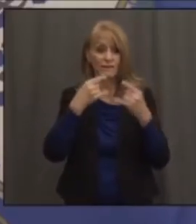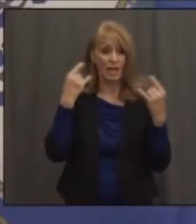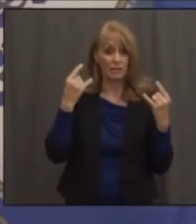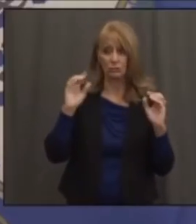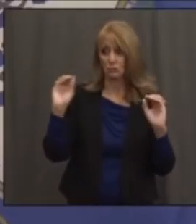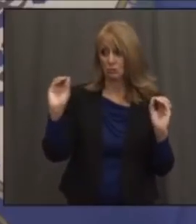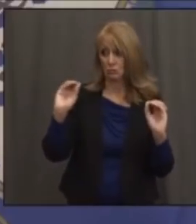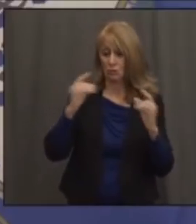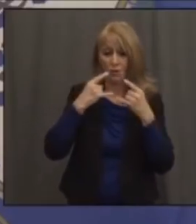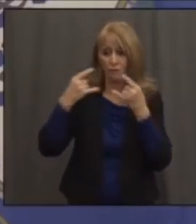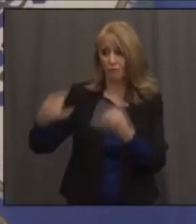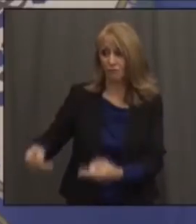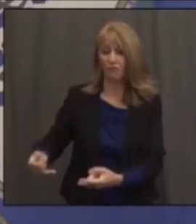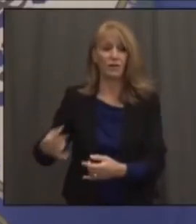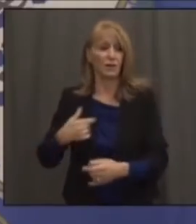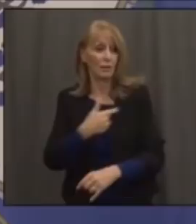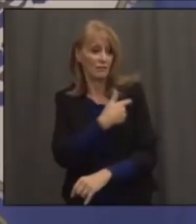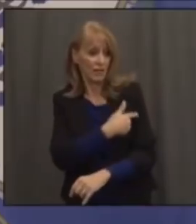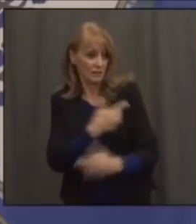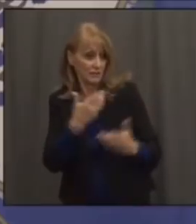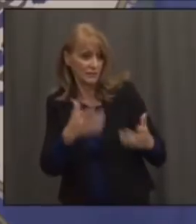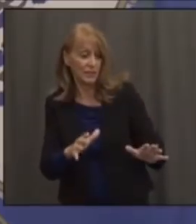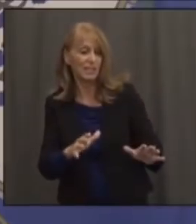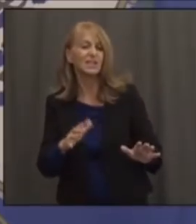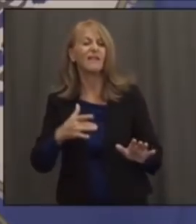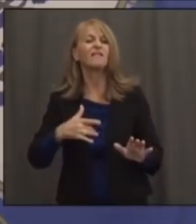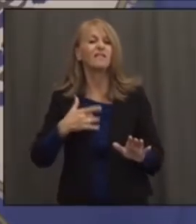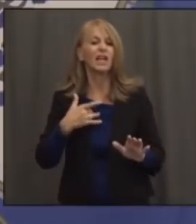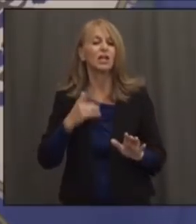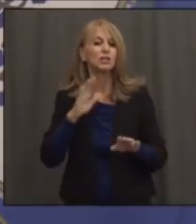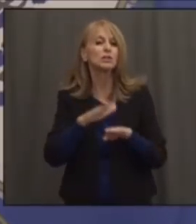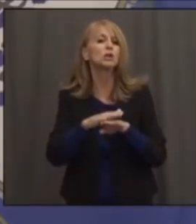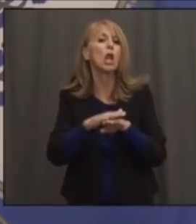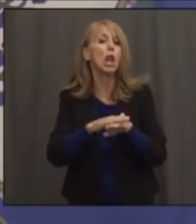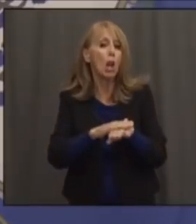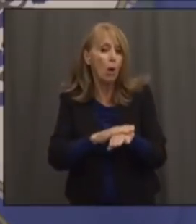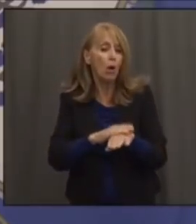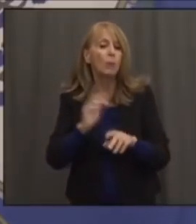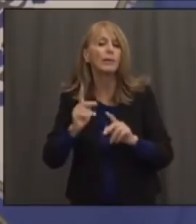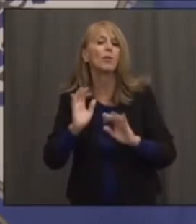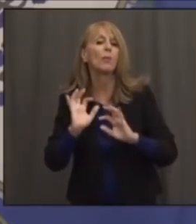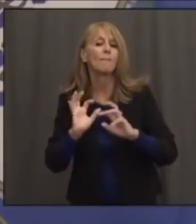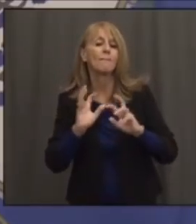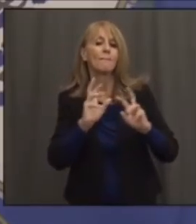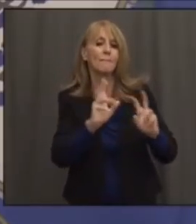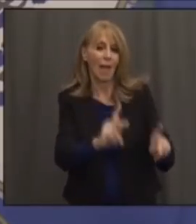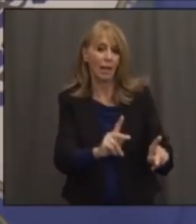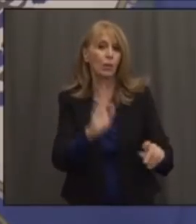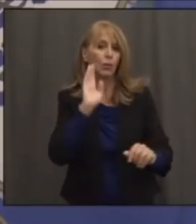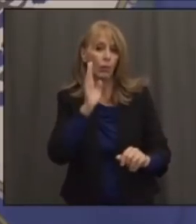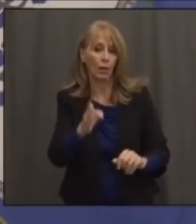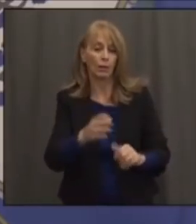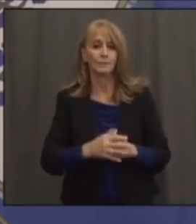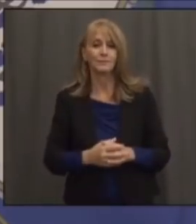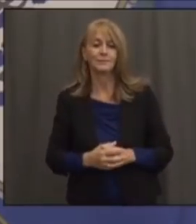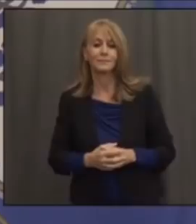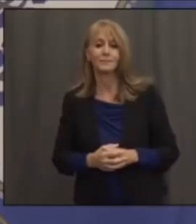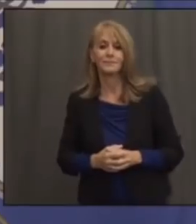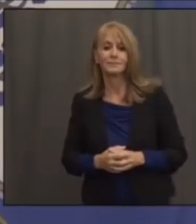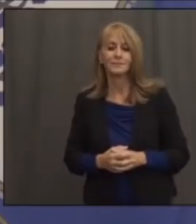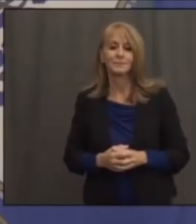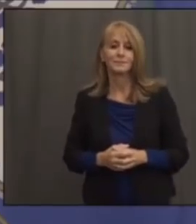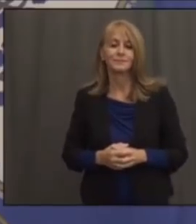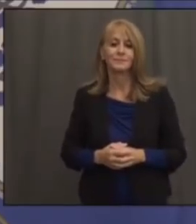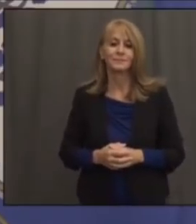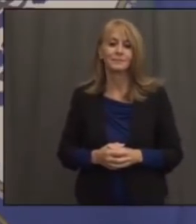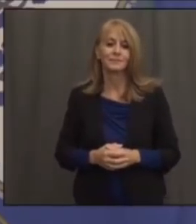vaccinated. So I think slowly people are building confidence to get back, and I think that's a good thing. Anybody else?